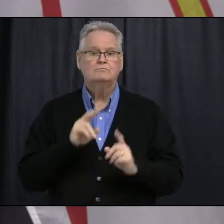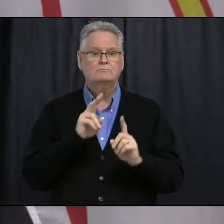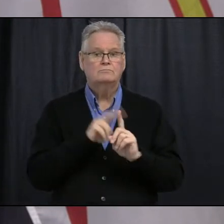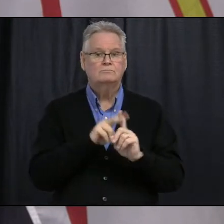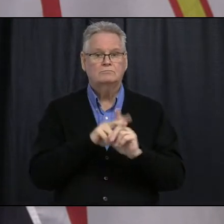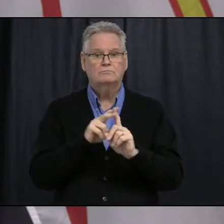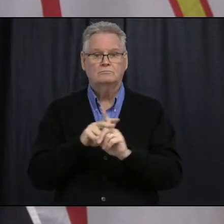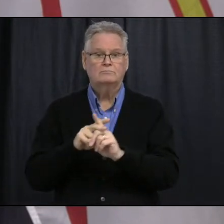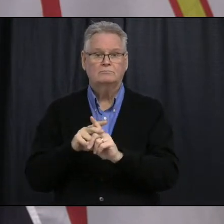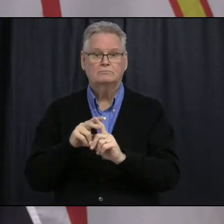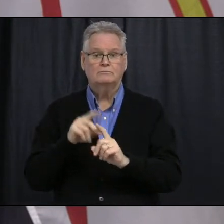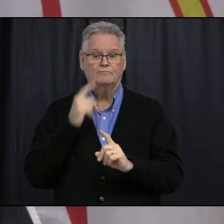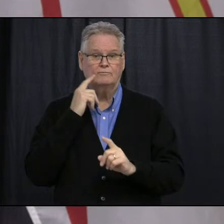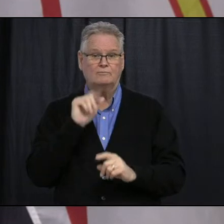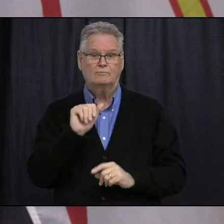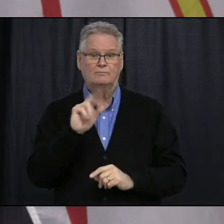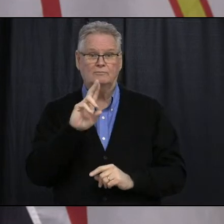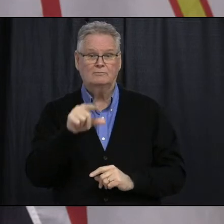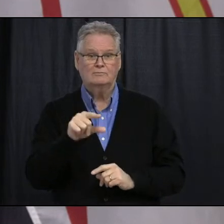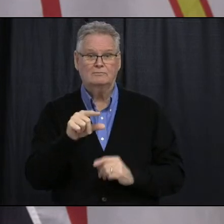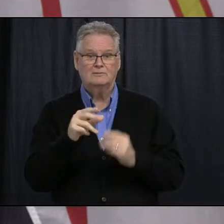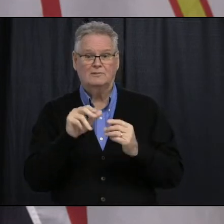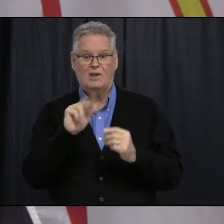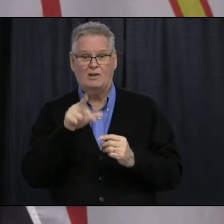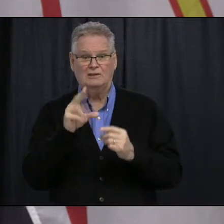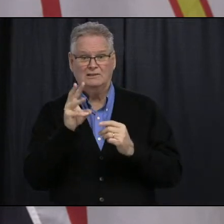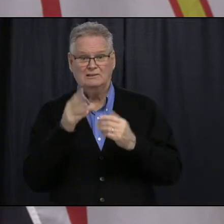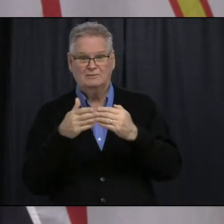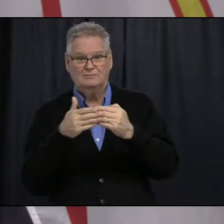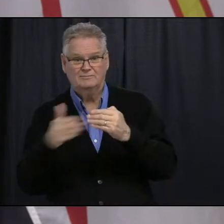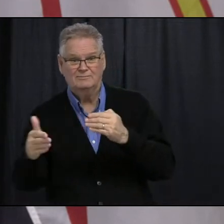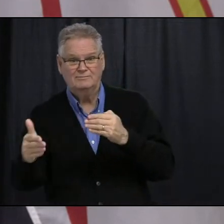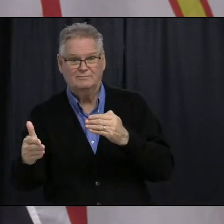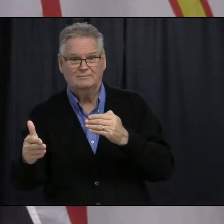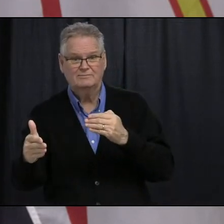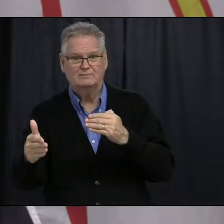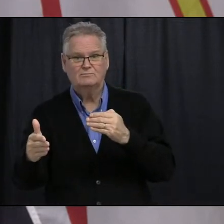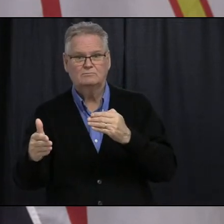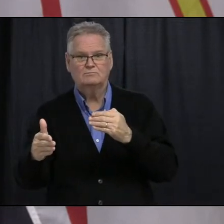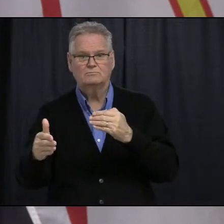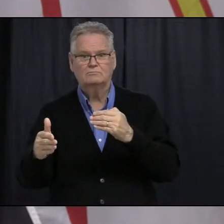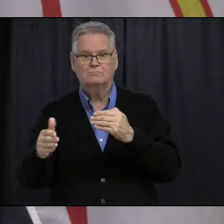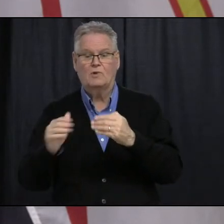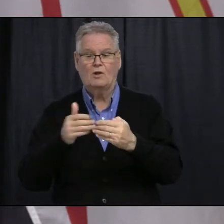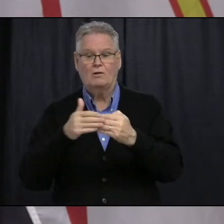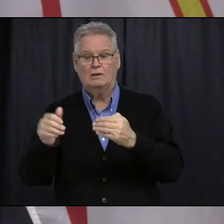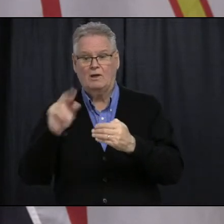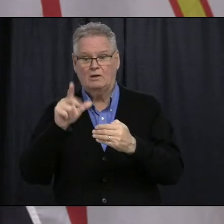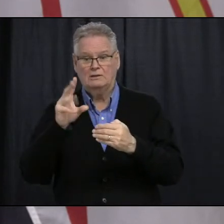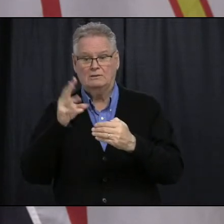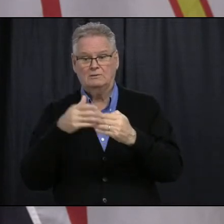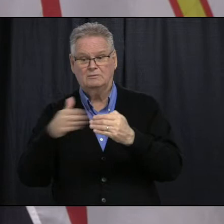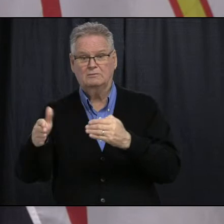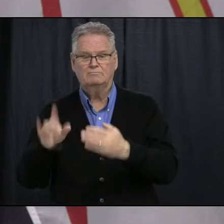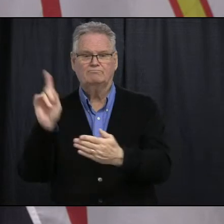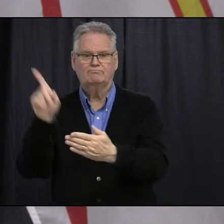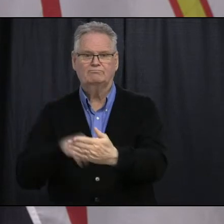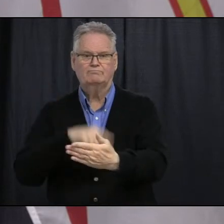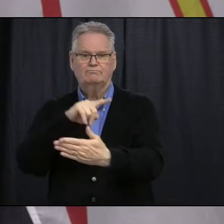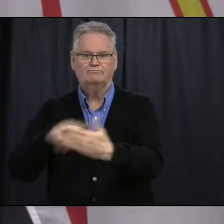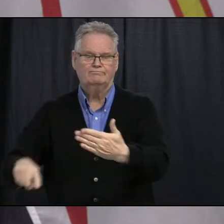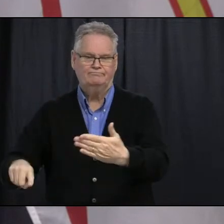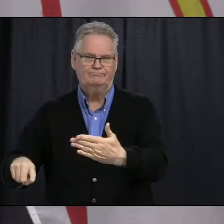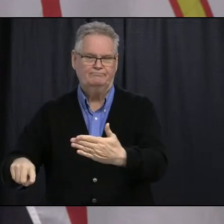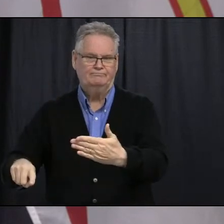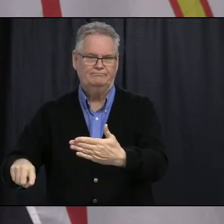be automatically cancelled, and starting Monday, everyone who had a second dose appointment scheduled on or